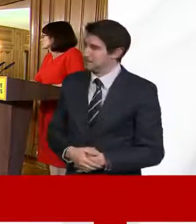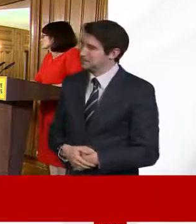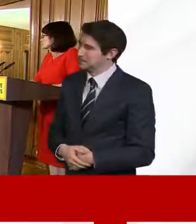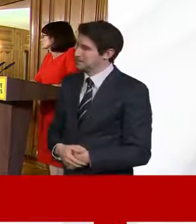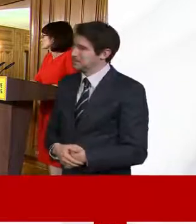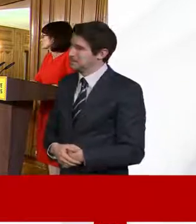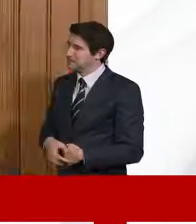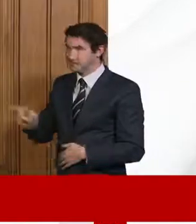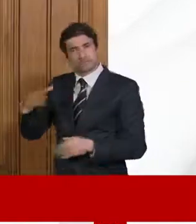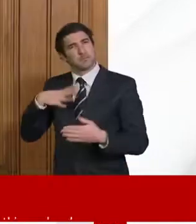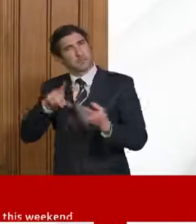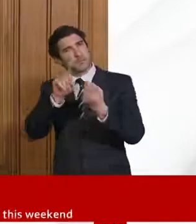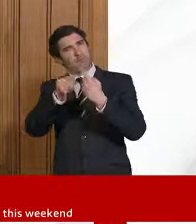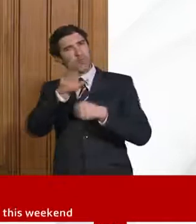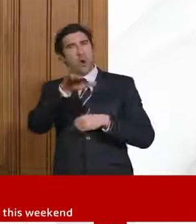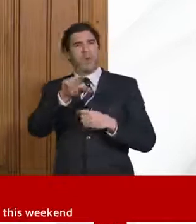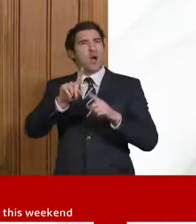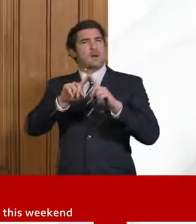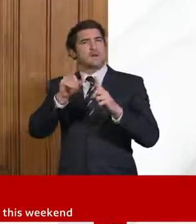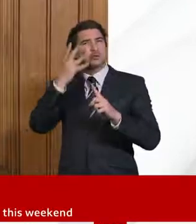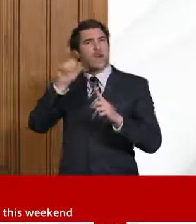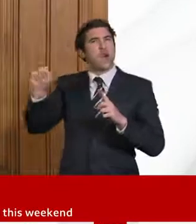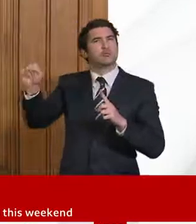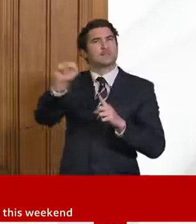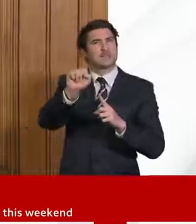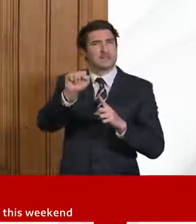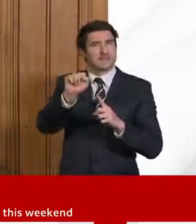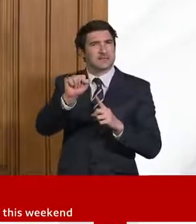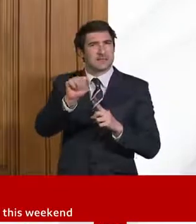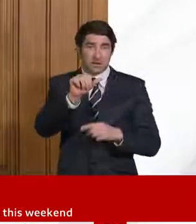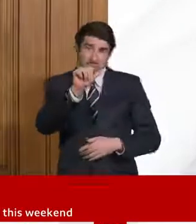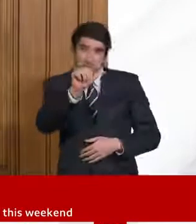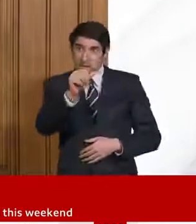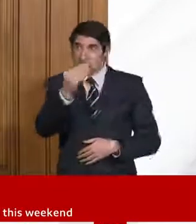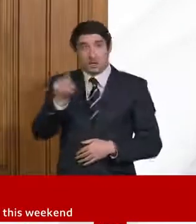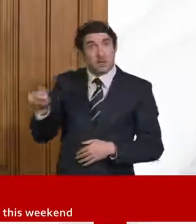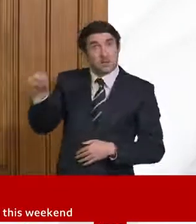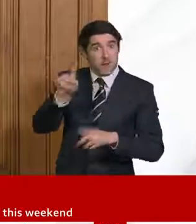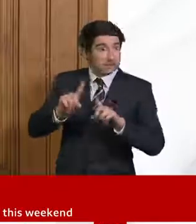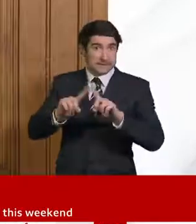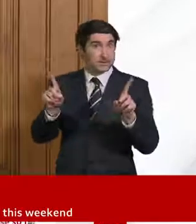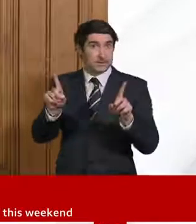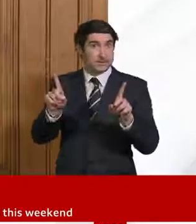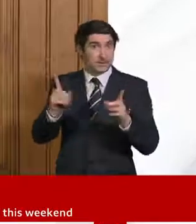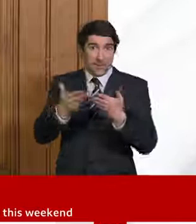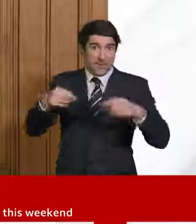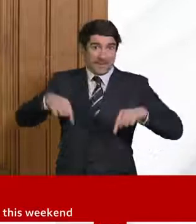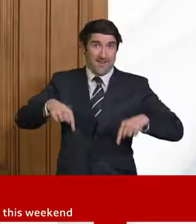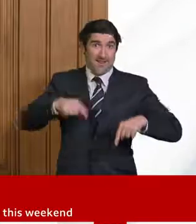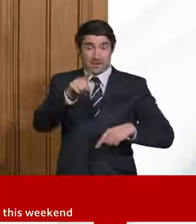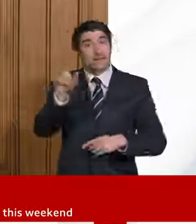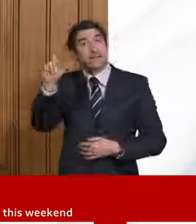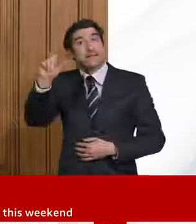in how the virus has come to light. So in some countries, for instance, Italy, where in northern Italy there was a